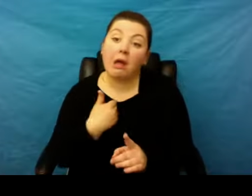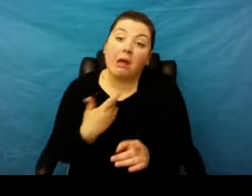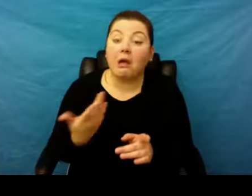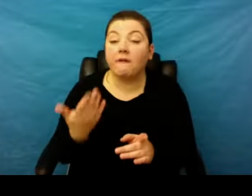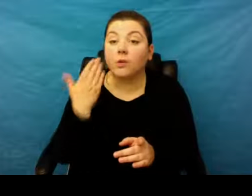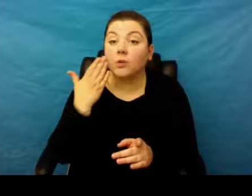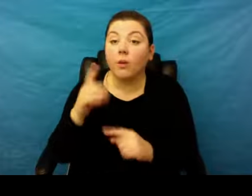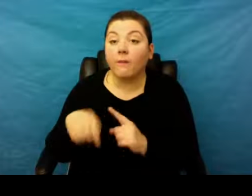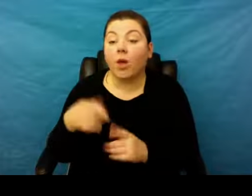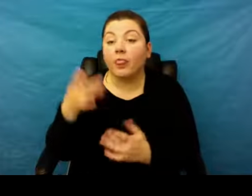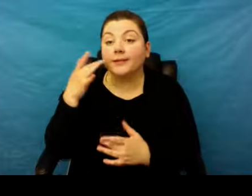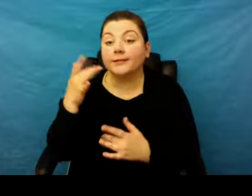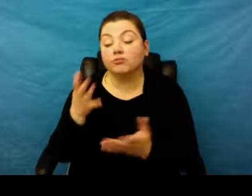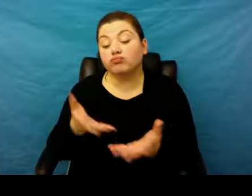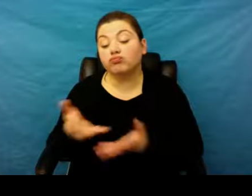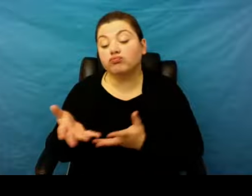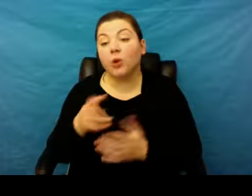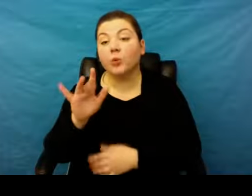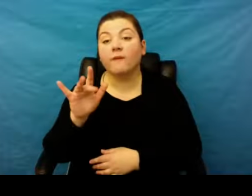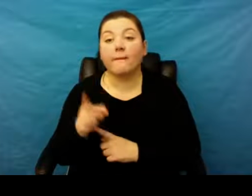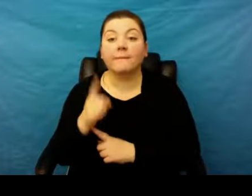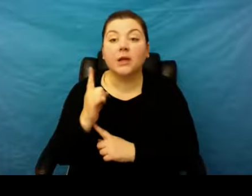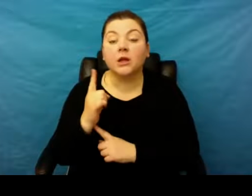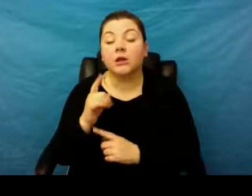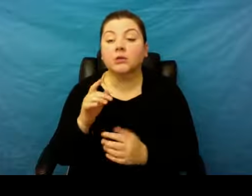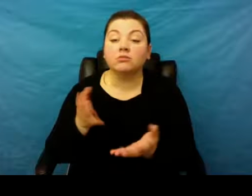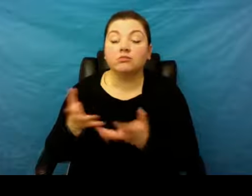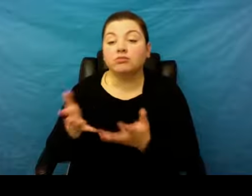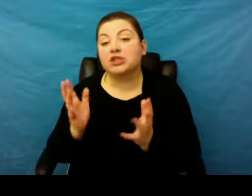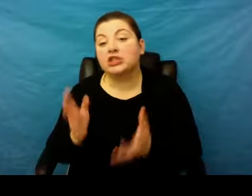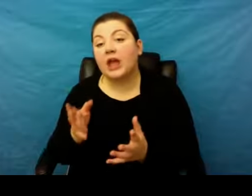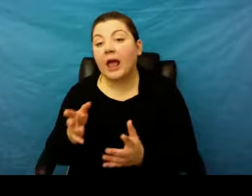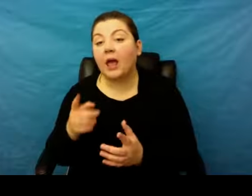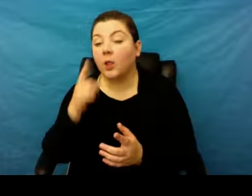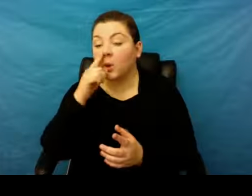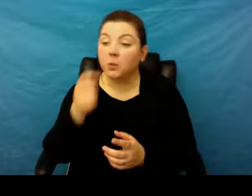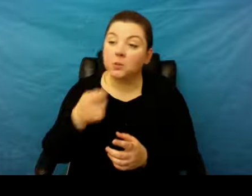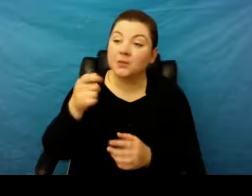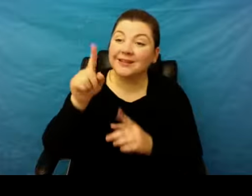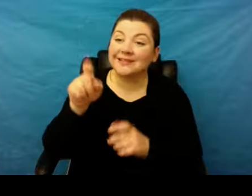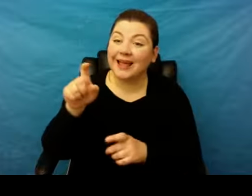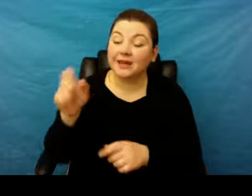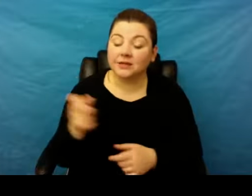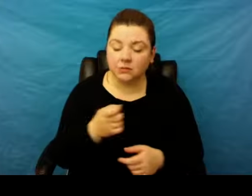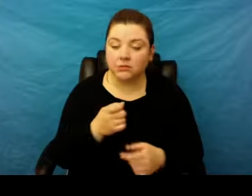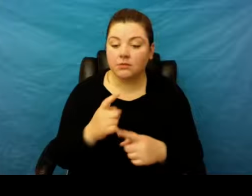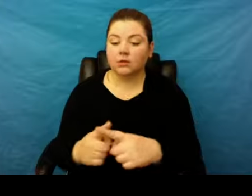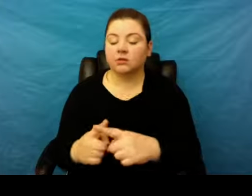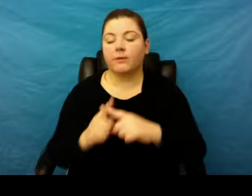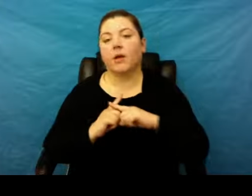and spent 25 minutes in the room and then did a nasal, check their nose. And those are the people that are getting